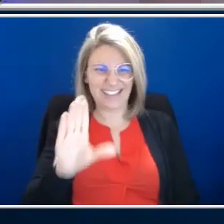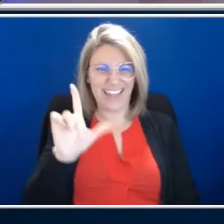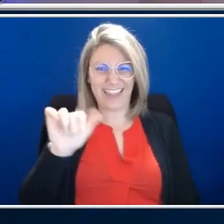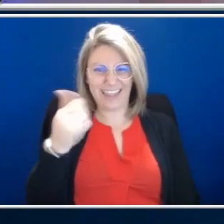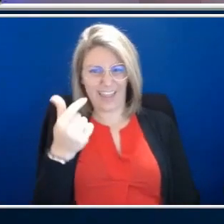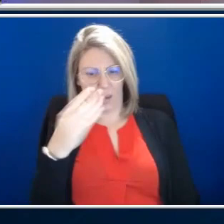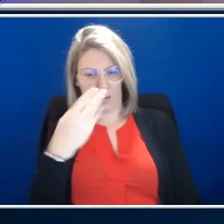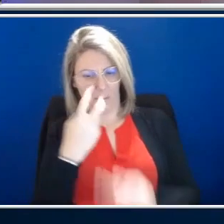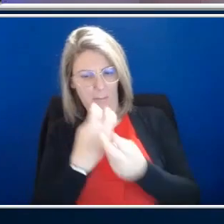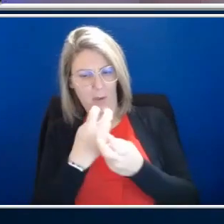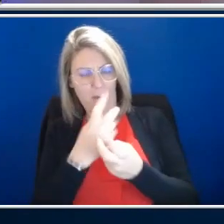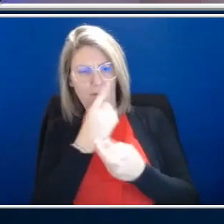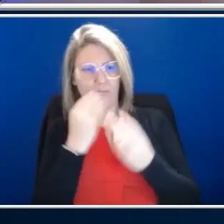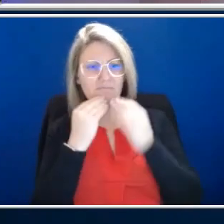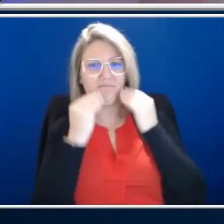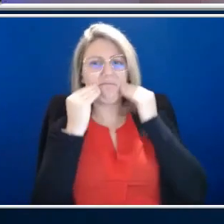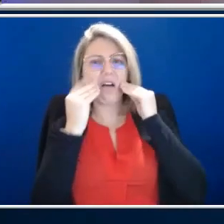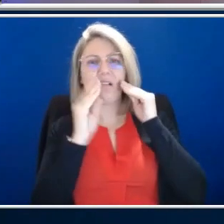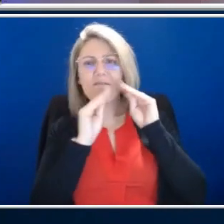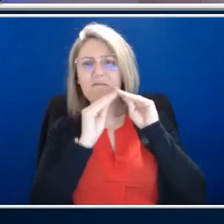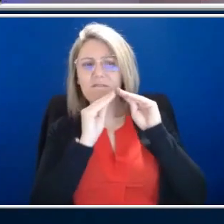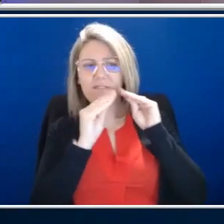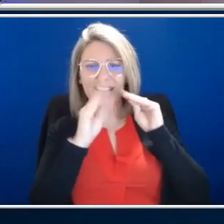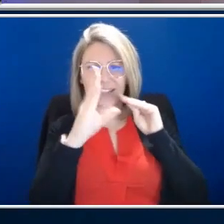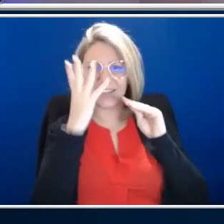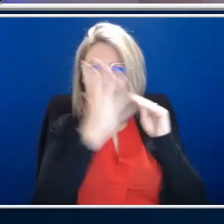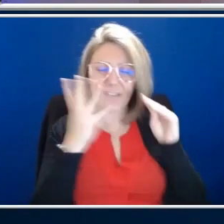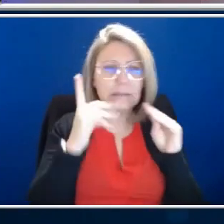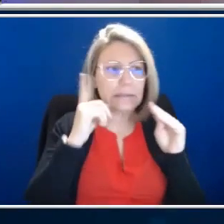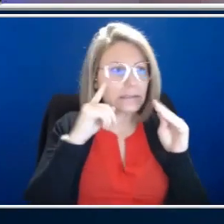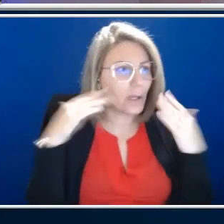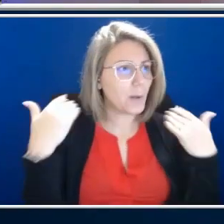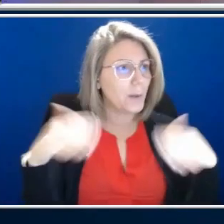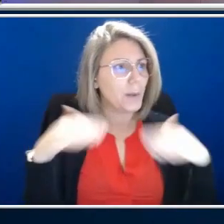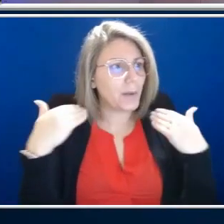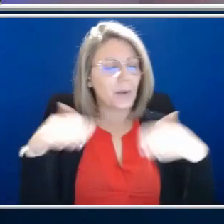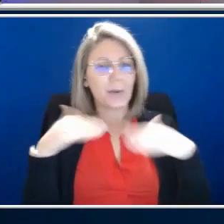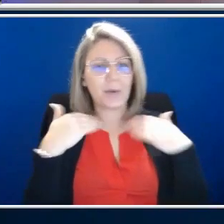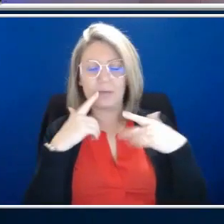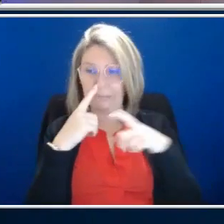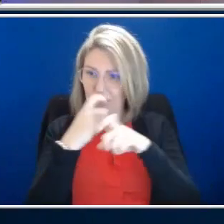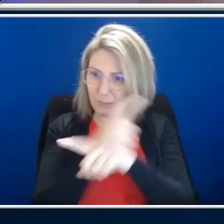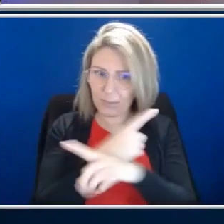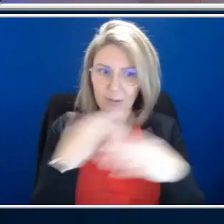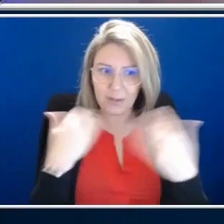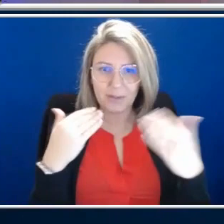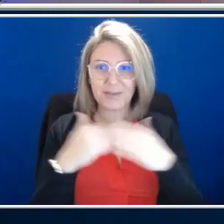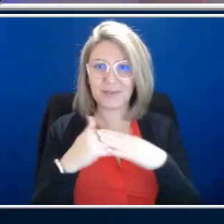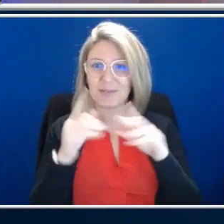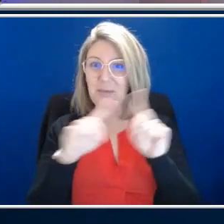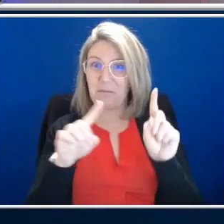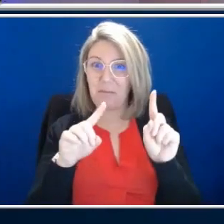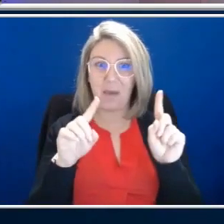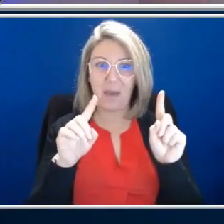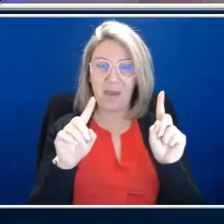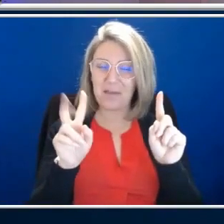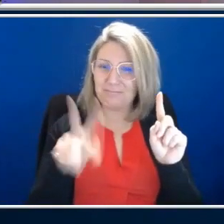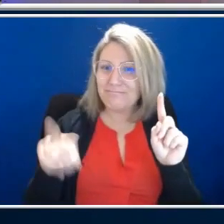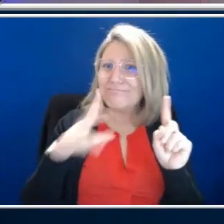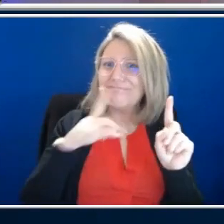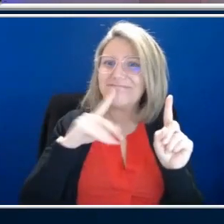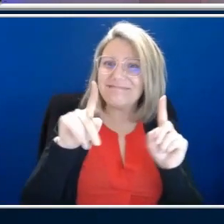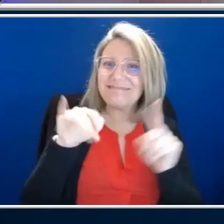his face. That is sounds so incredibly complicated, but look at the work you have done. Kyle, you look